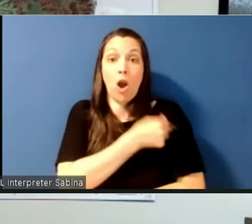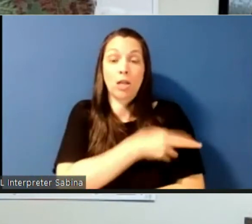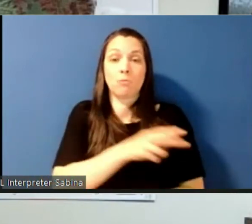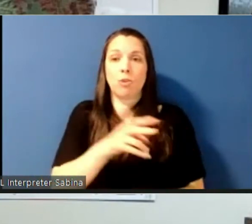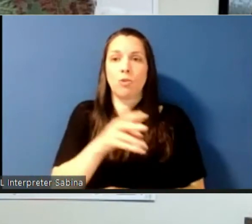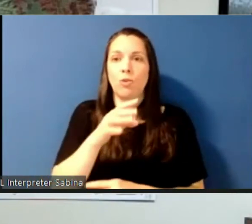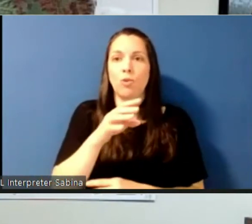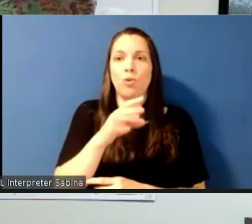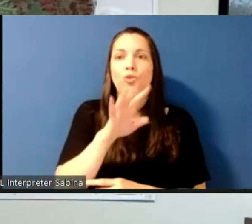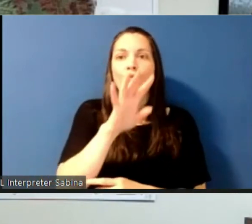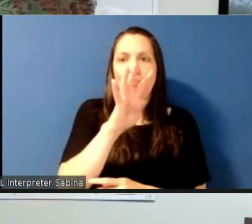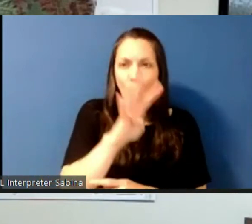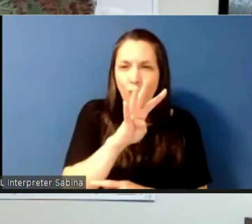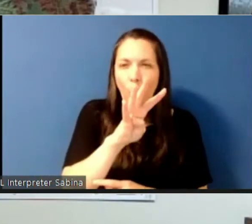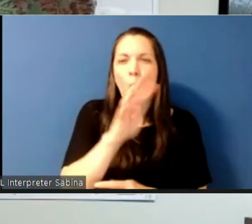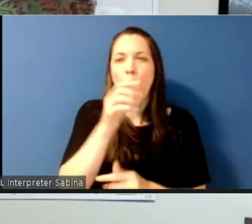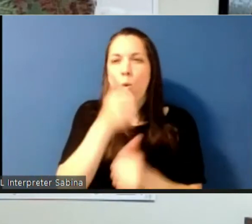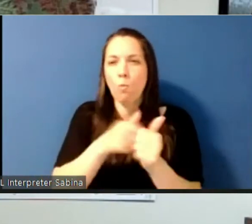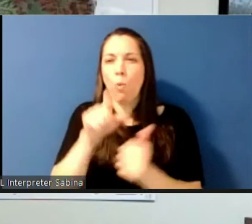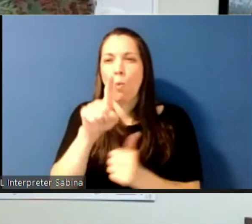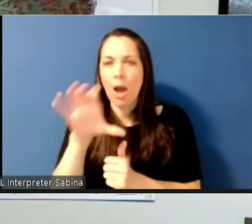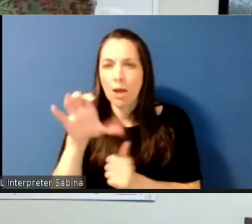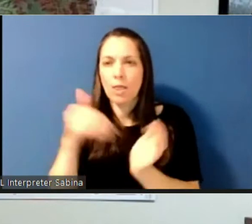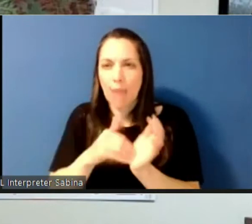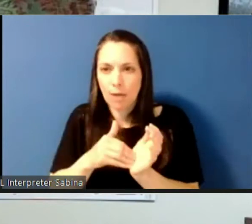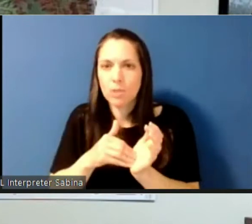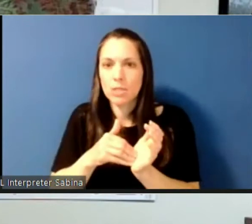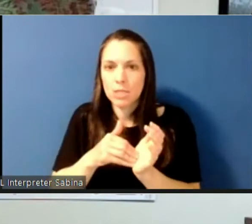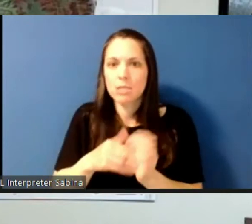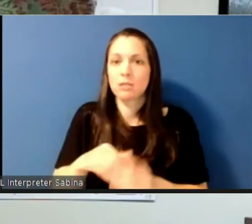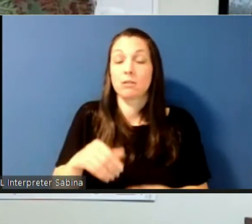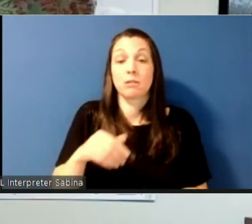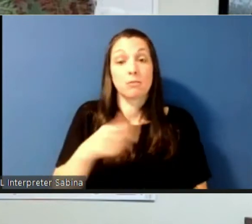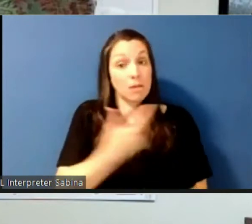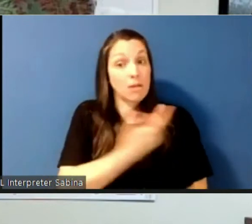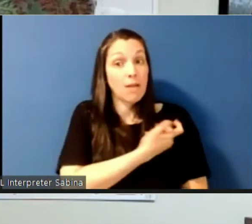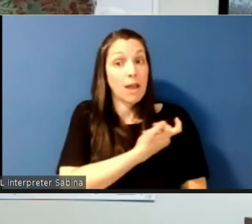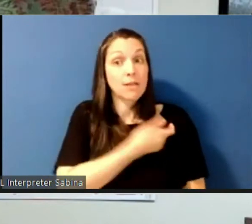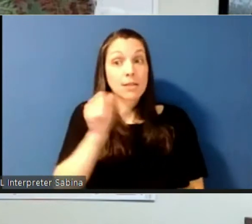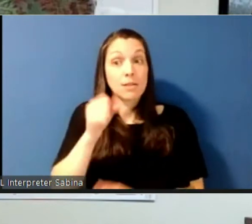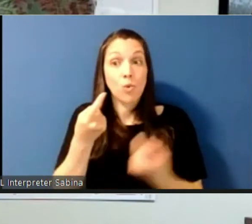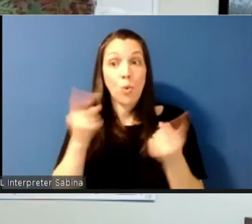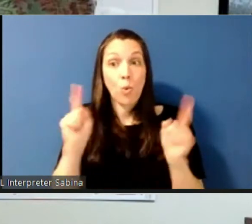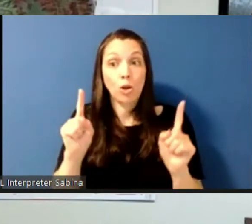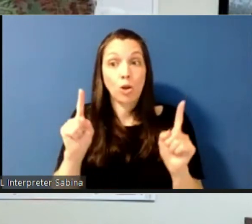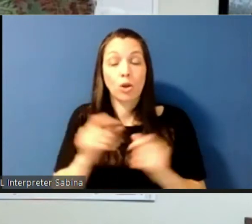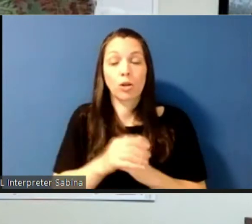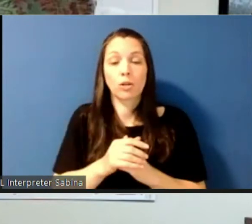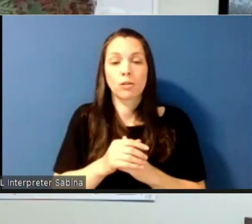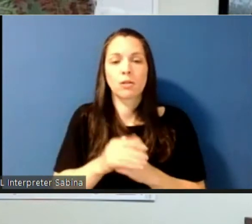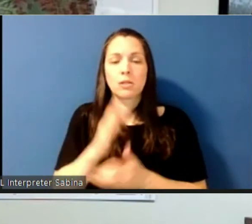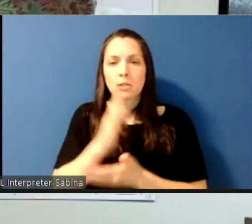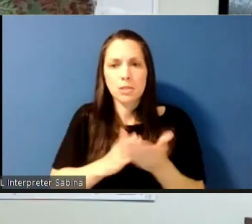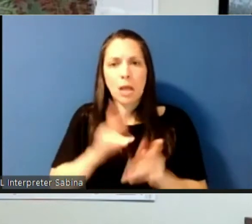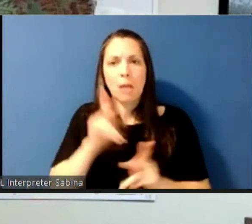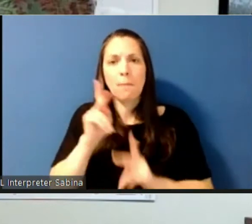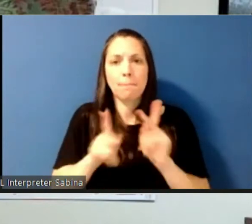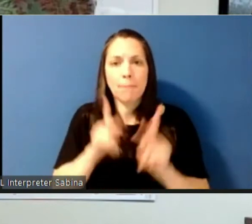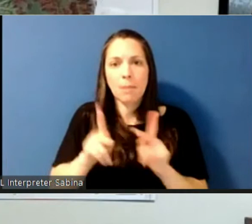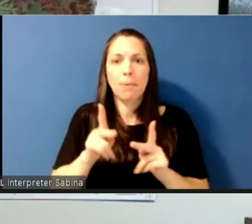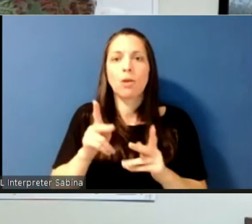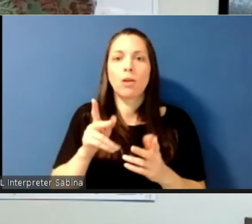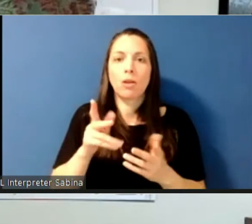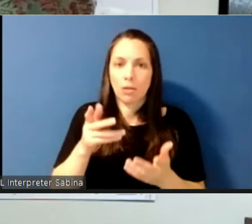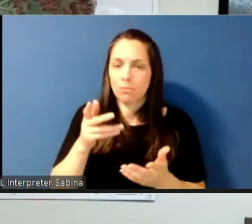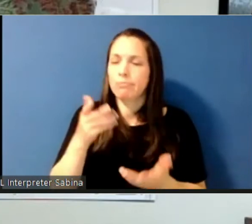100,000. So the vaccines work, but there are going to be some people who are going to potentially get